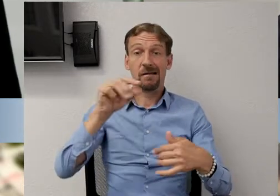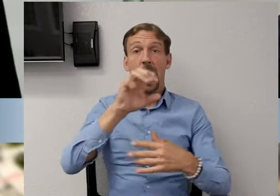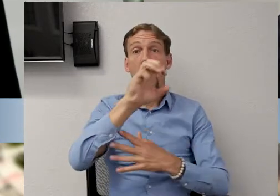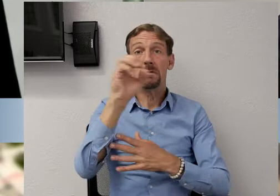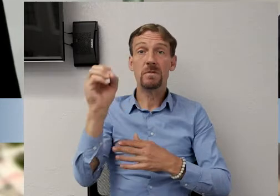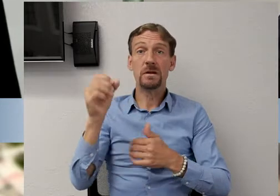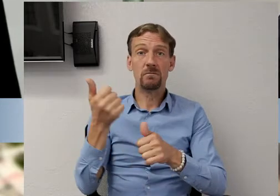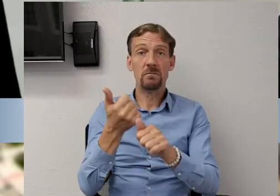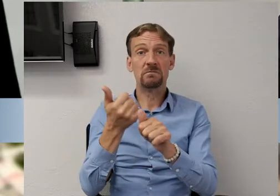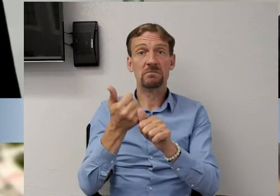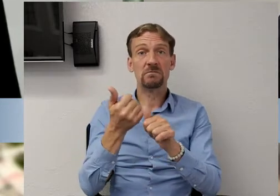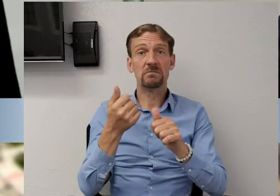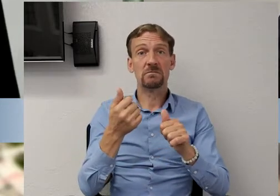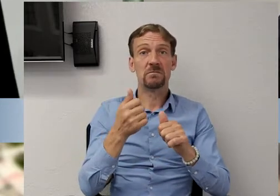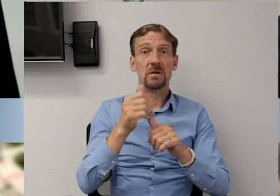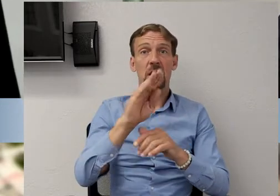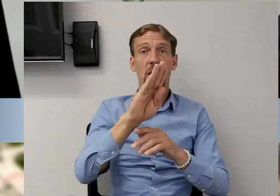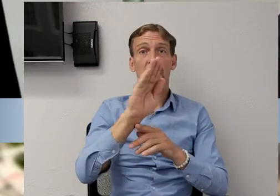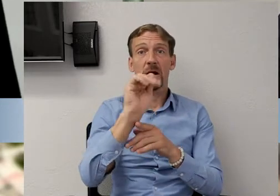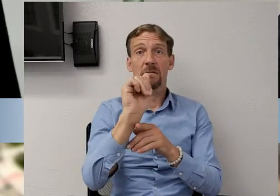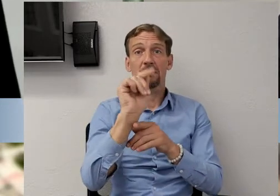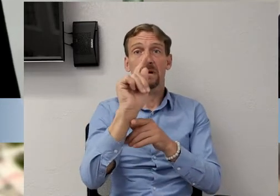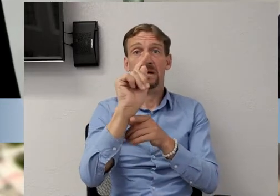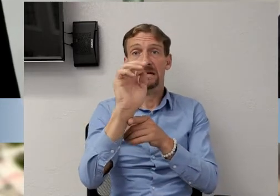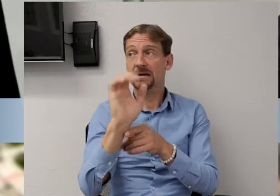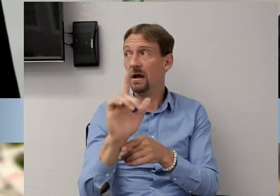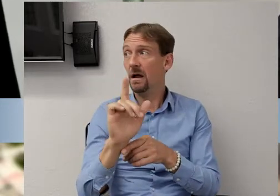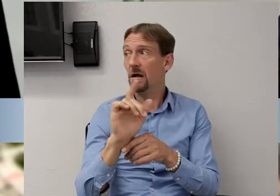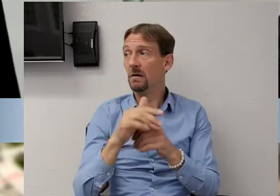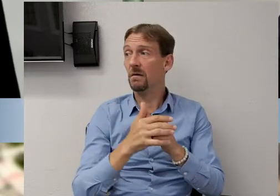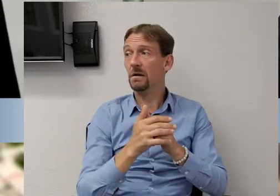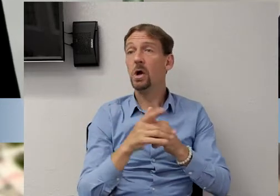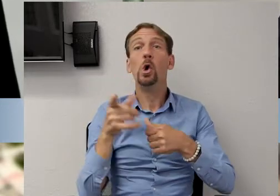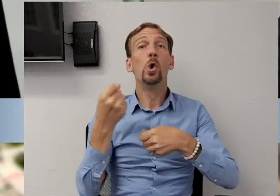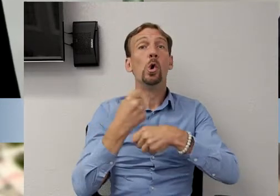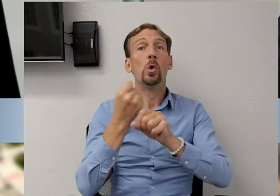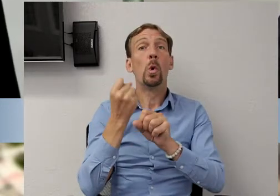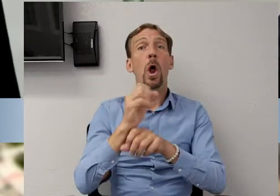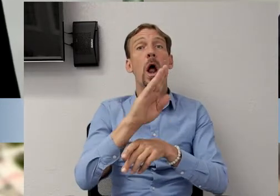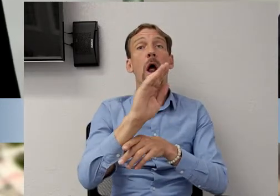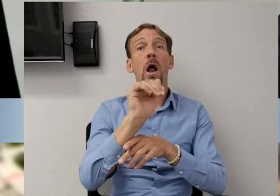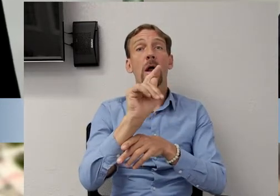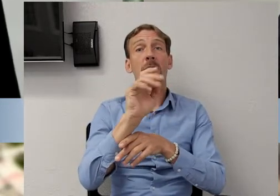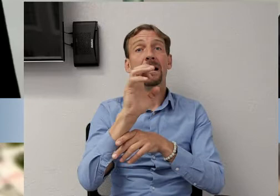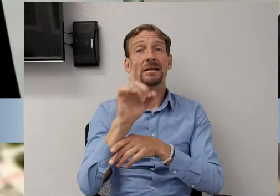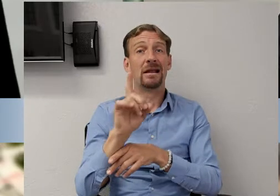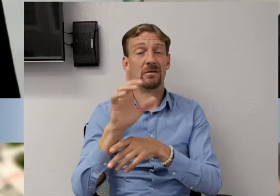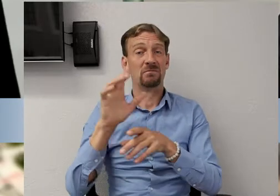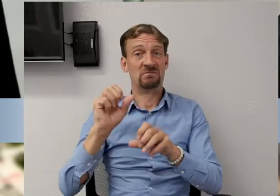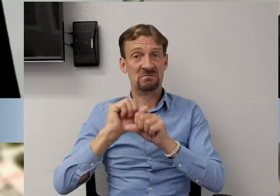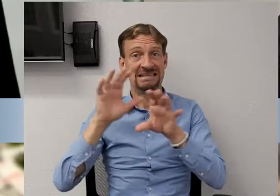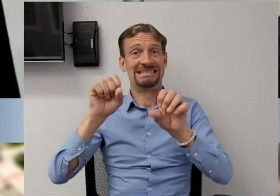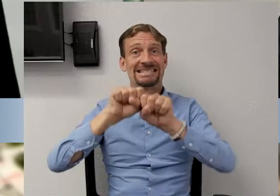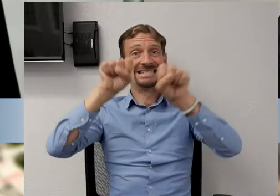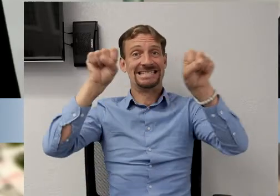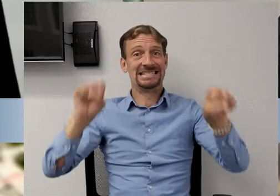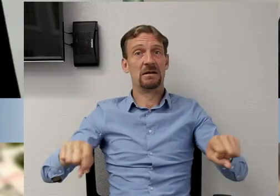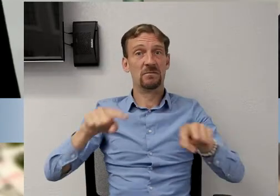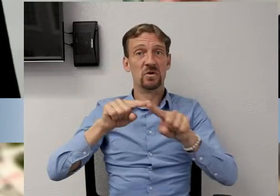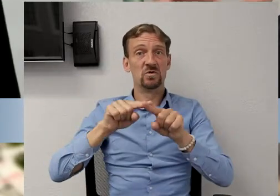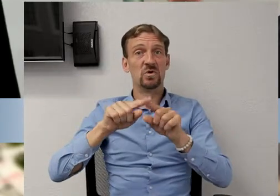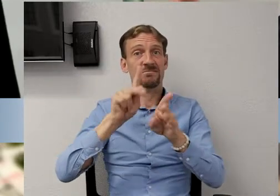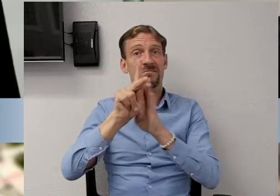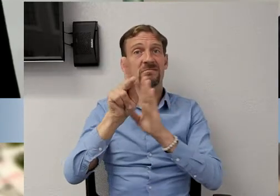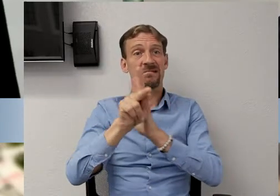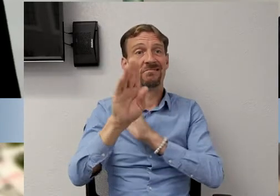called Battelle that created the Battelle decontamination system that